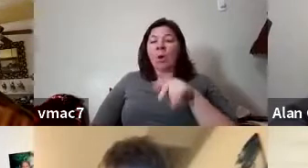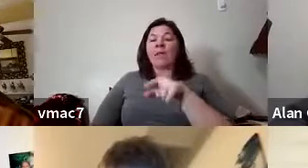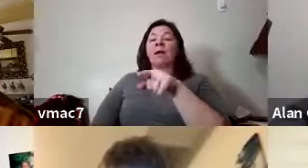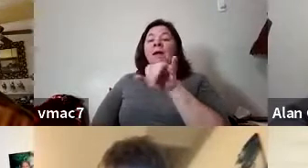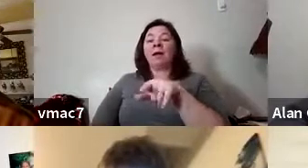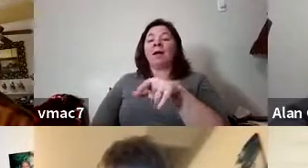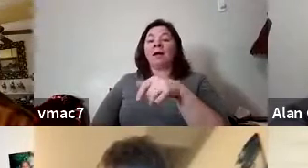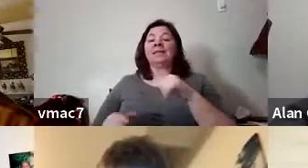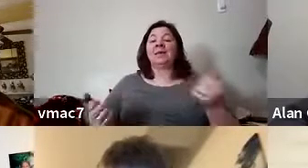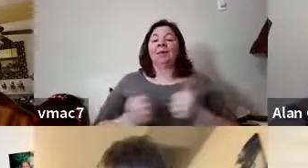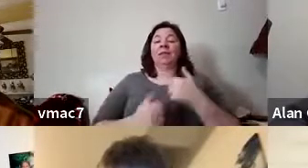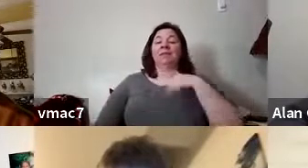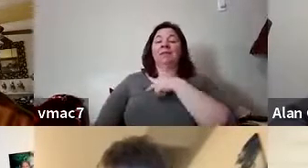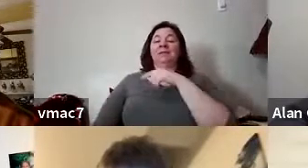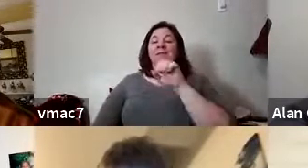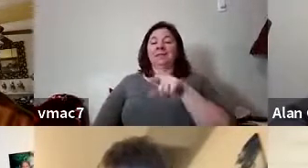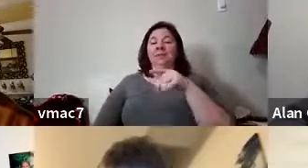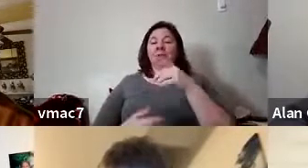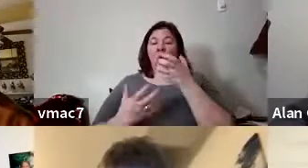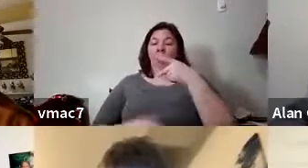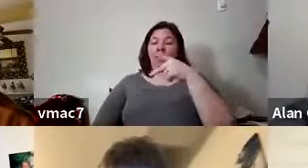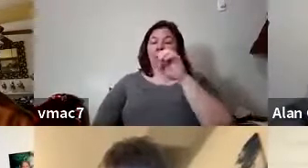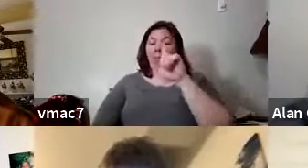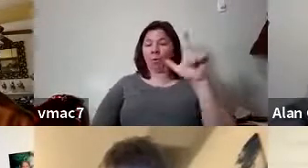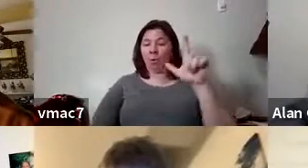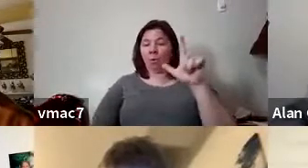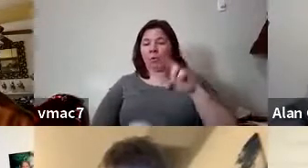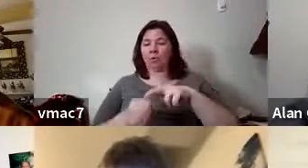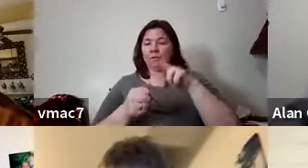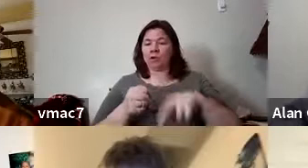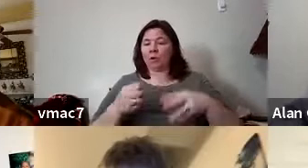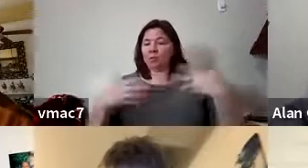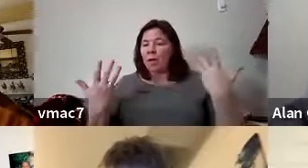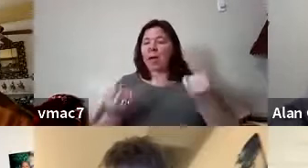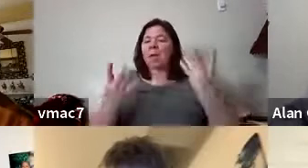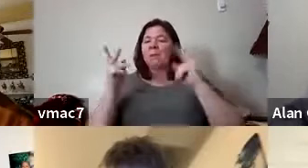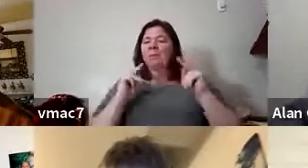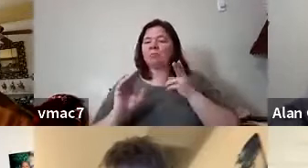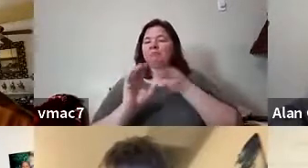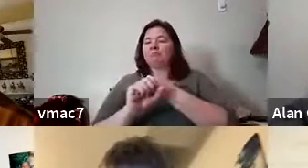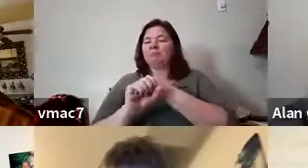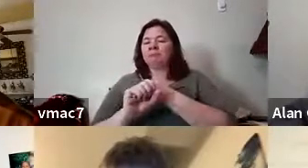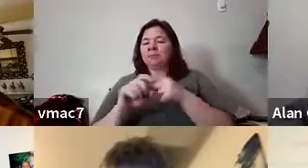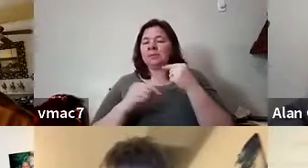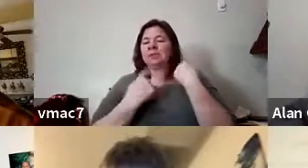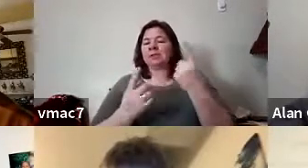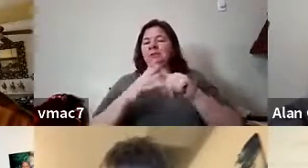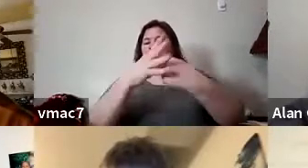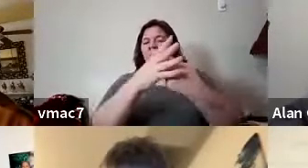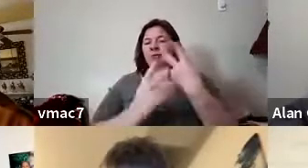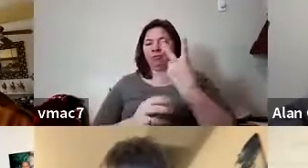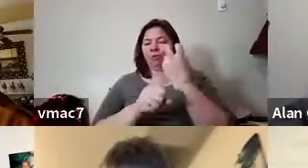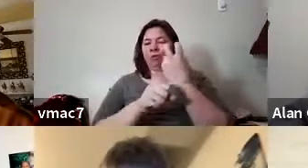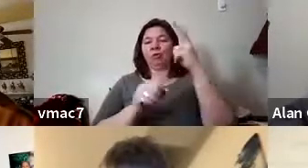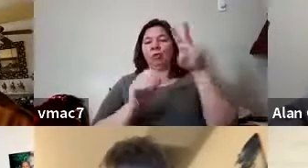Oh, you are still with us. Do you want to do the poll results? I love the way you do that before we close off.